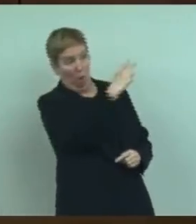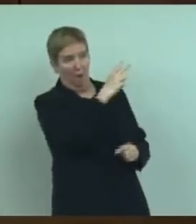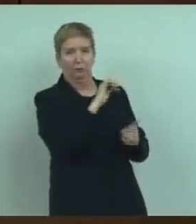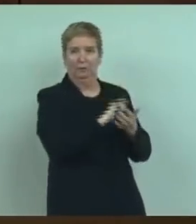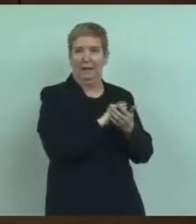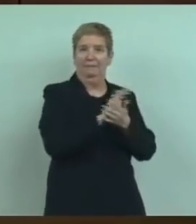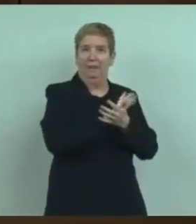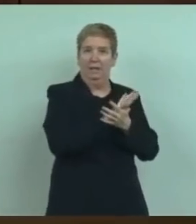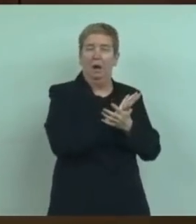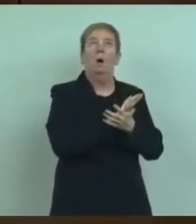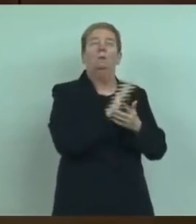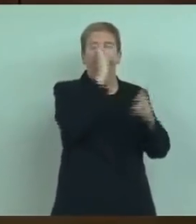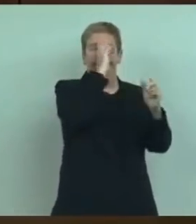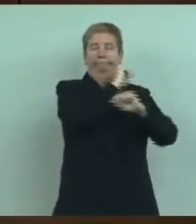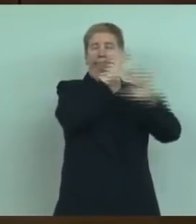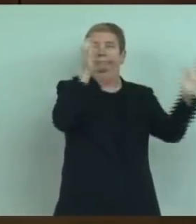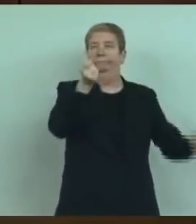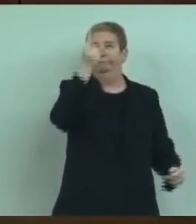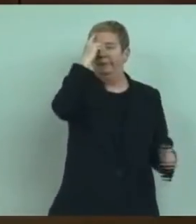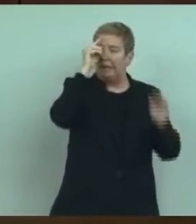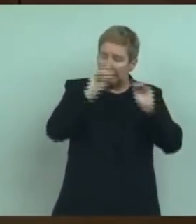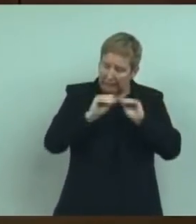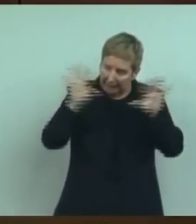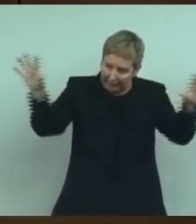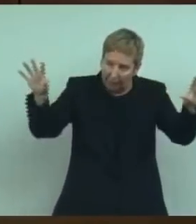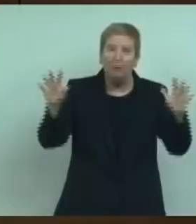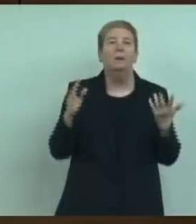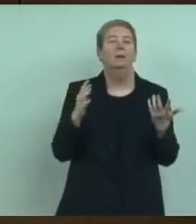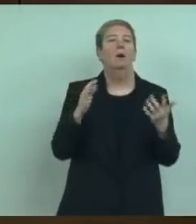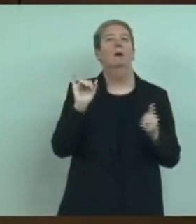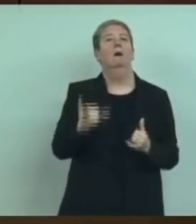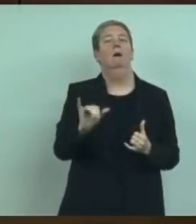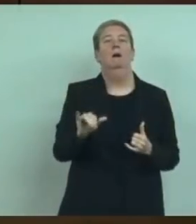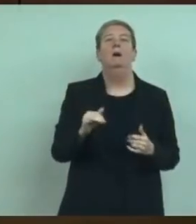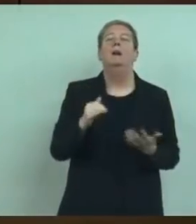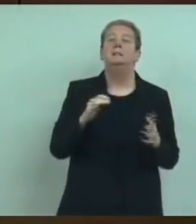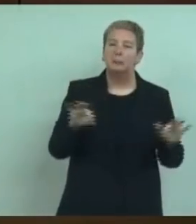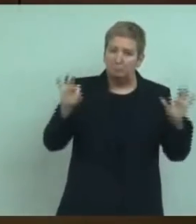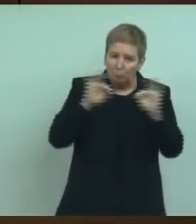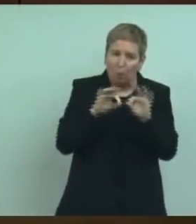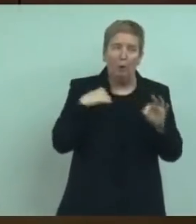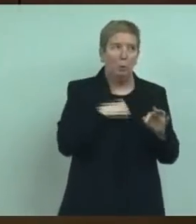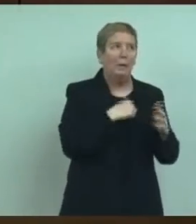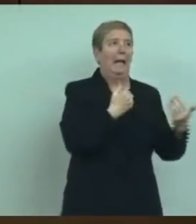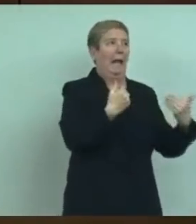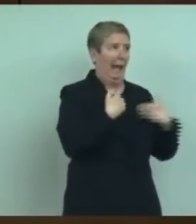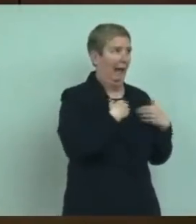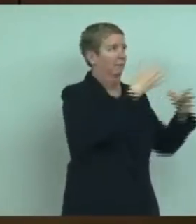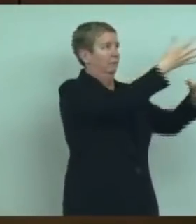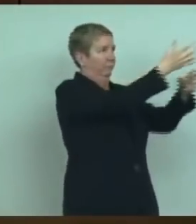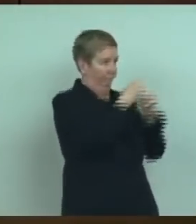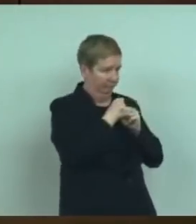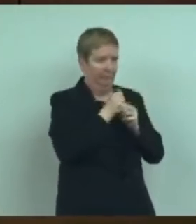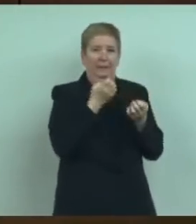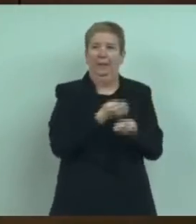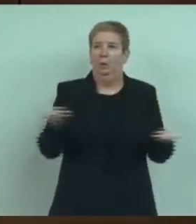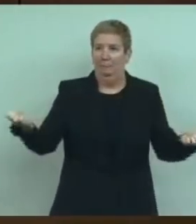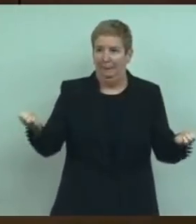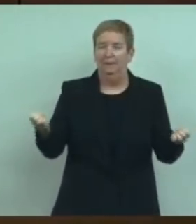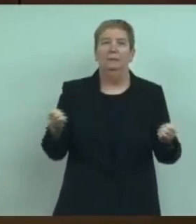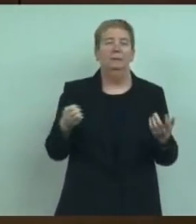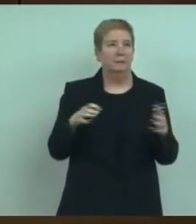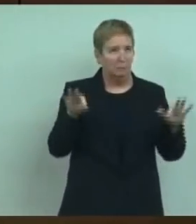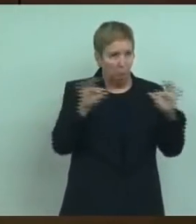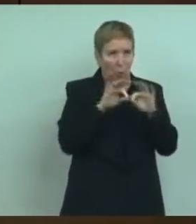specifically that we're talking about and why it's so critical that A, we get access to all of this necessary